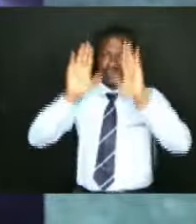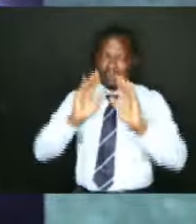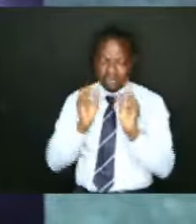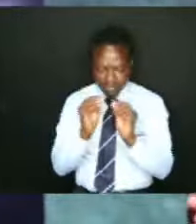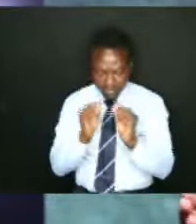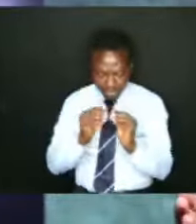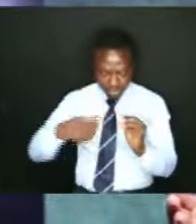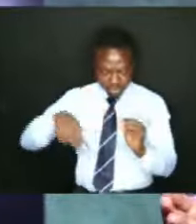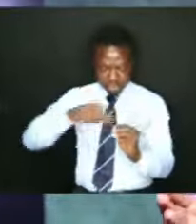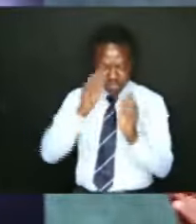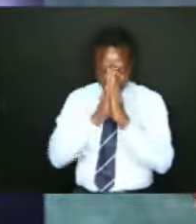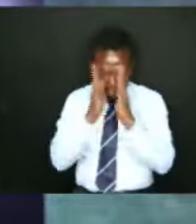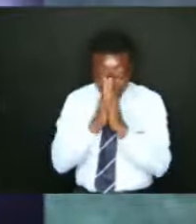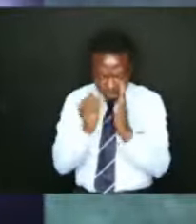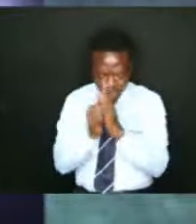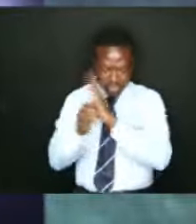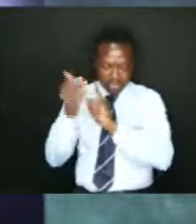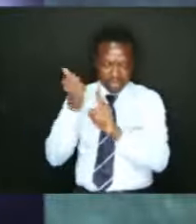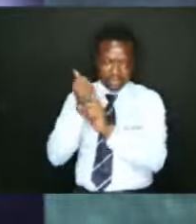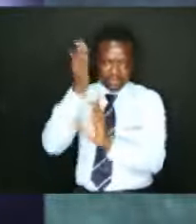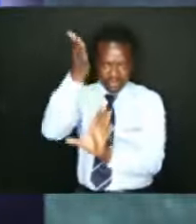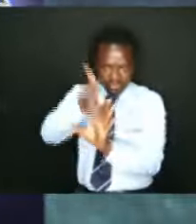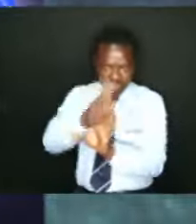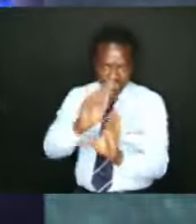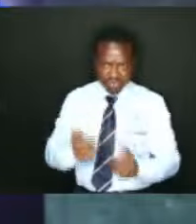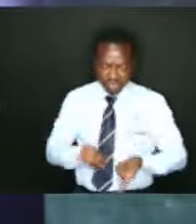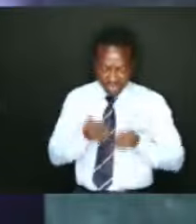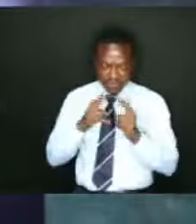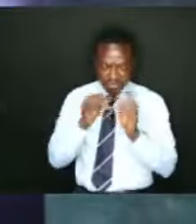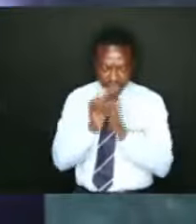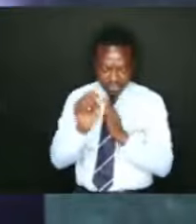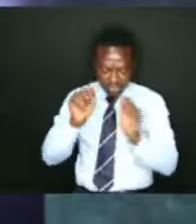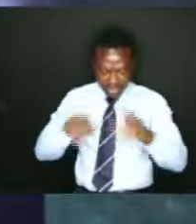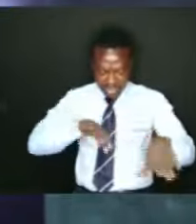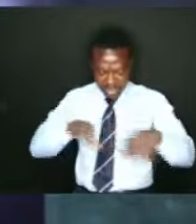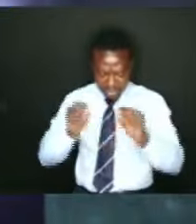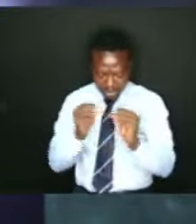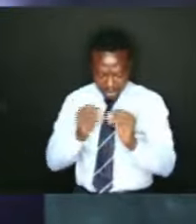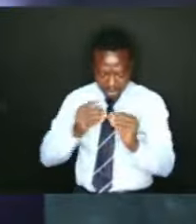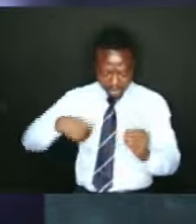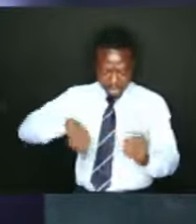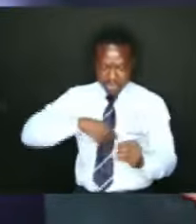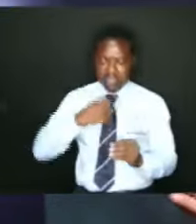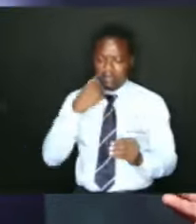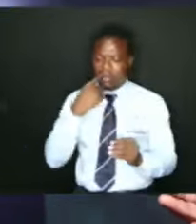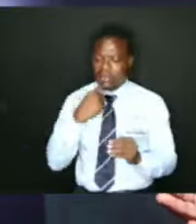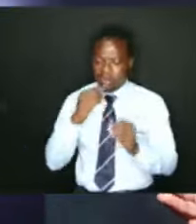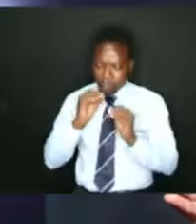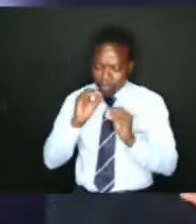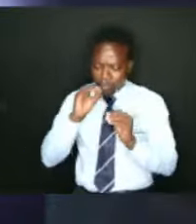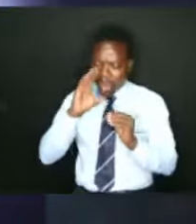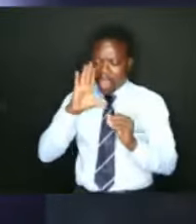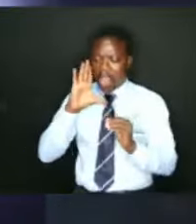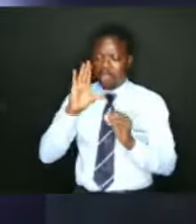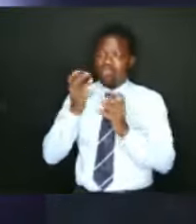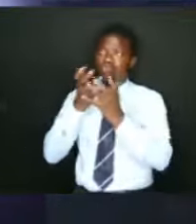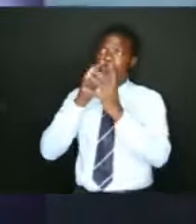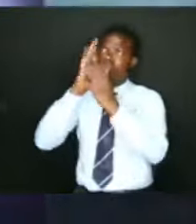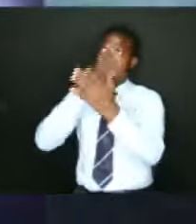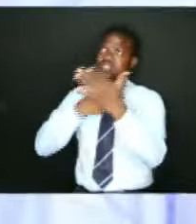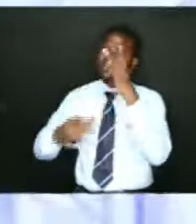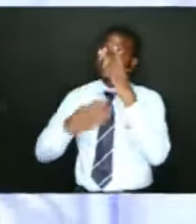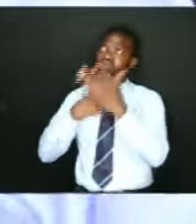something new in store for us. We are ready, Lord. Our mouth is open wide. Fill it one more time.